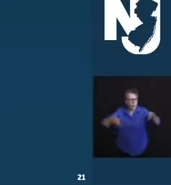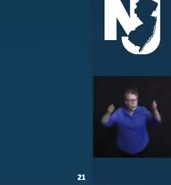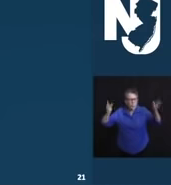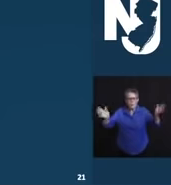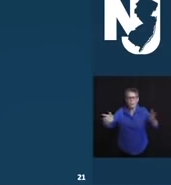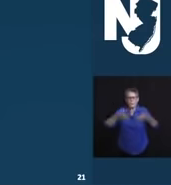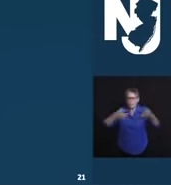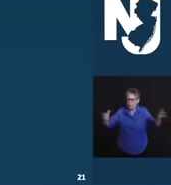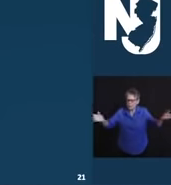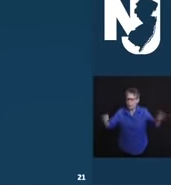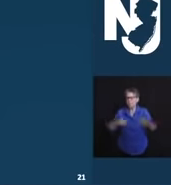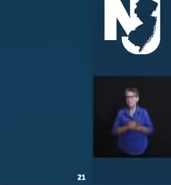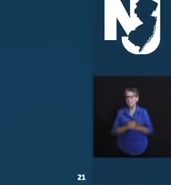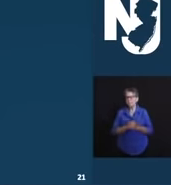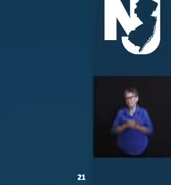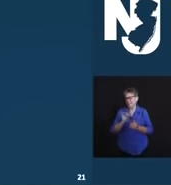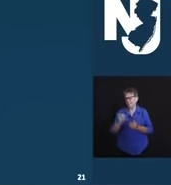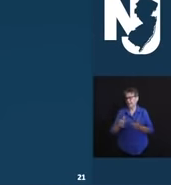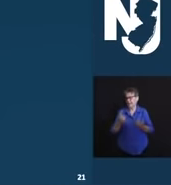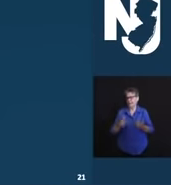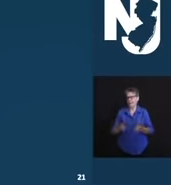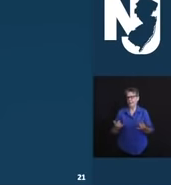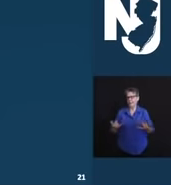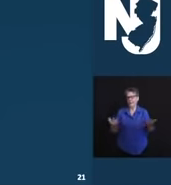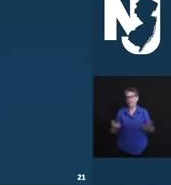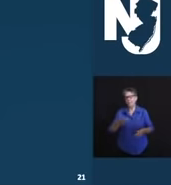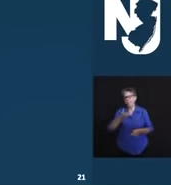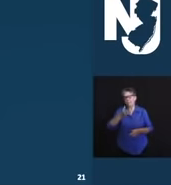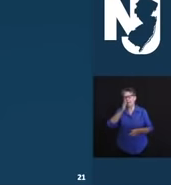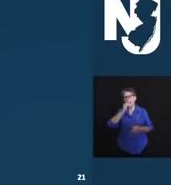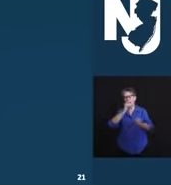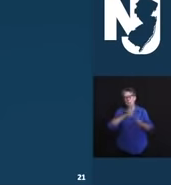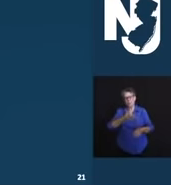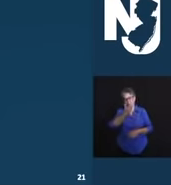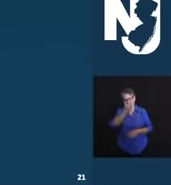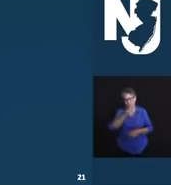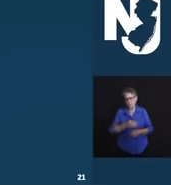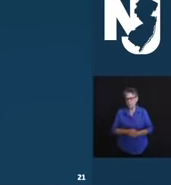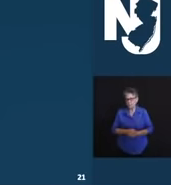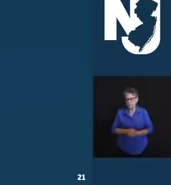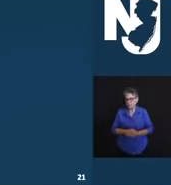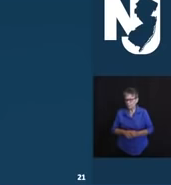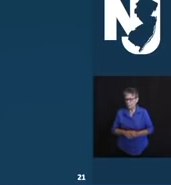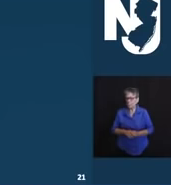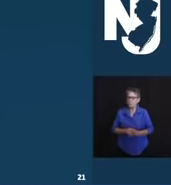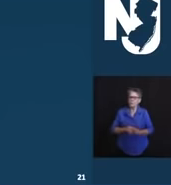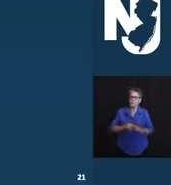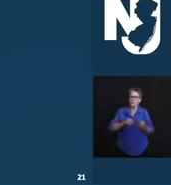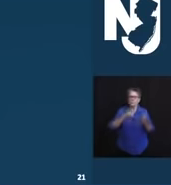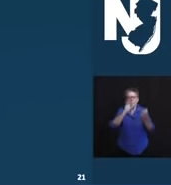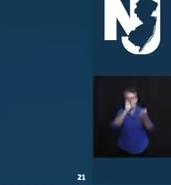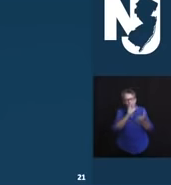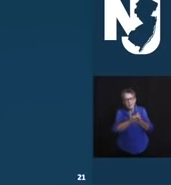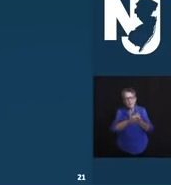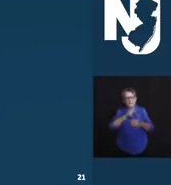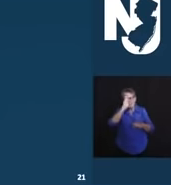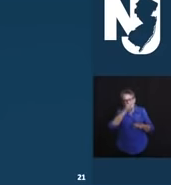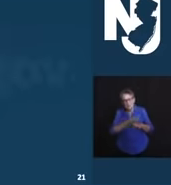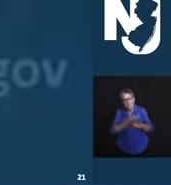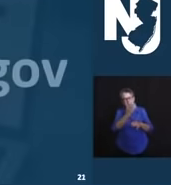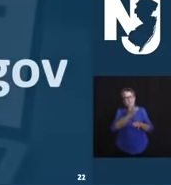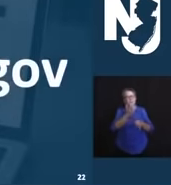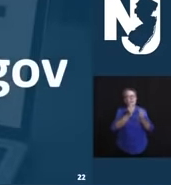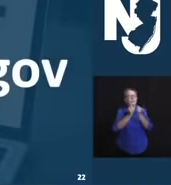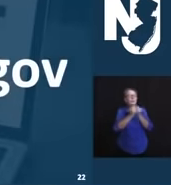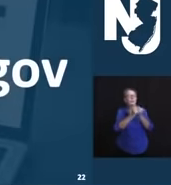God bless and watch over you, your husband, your son, and your family back here at home. Lou and Loretta